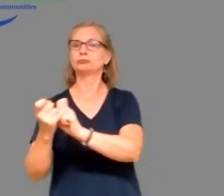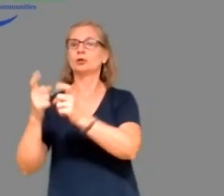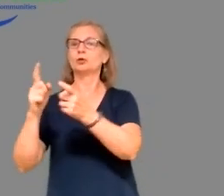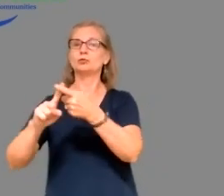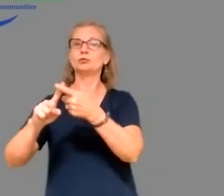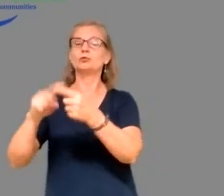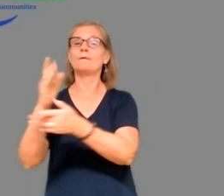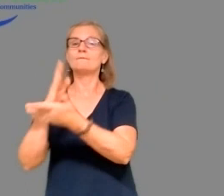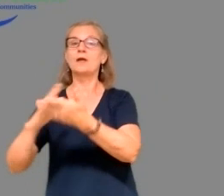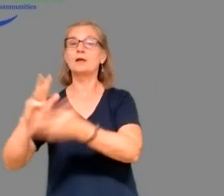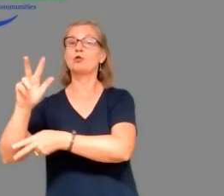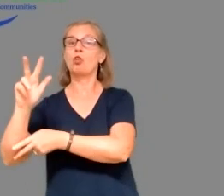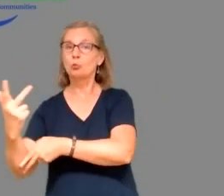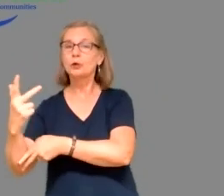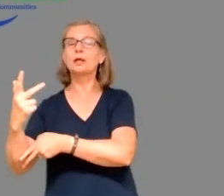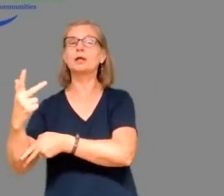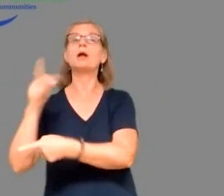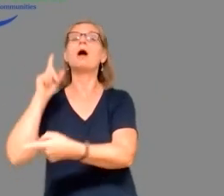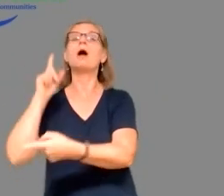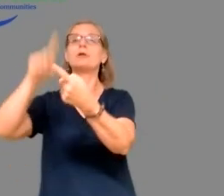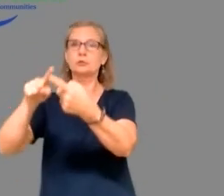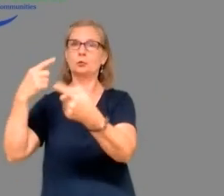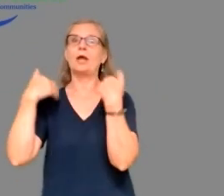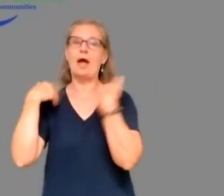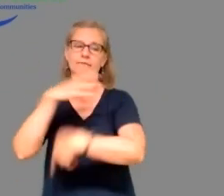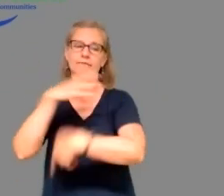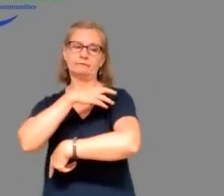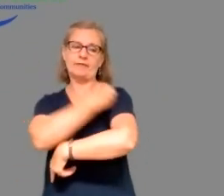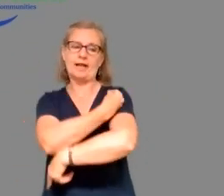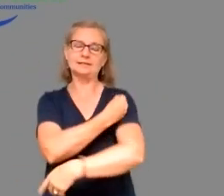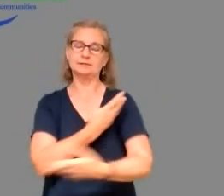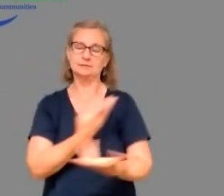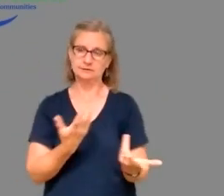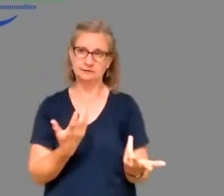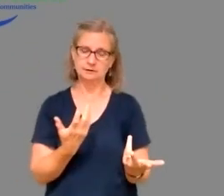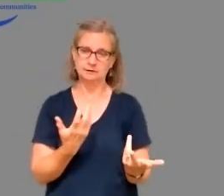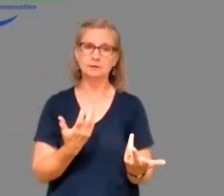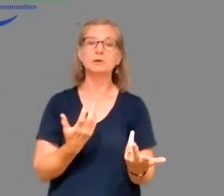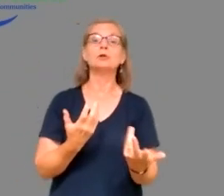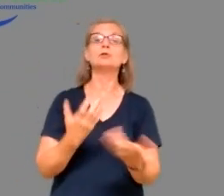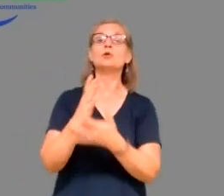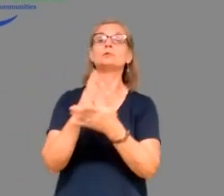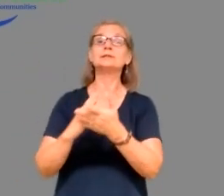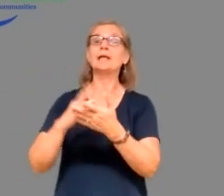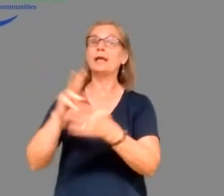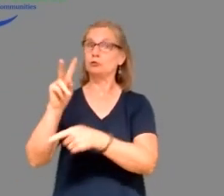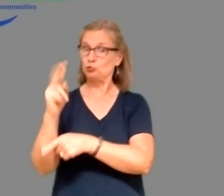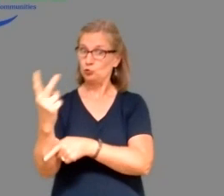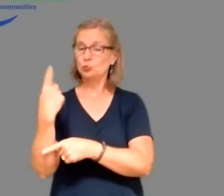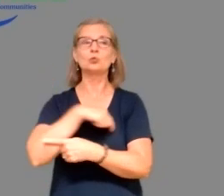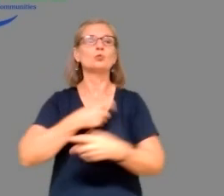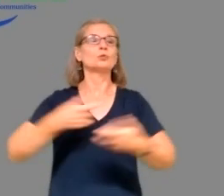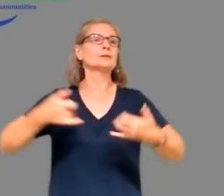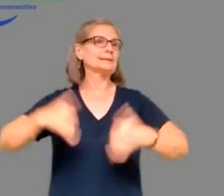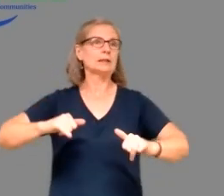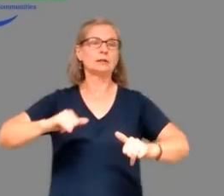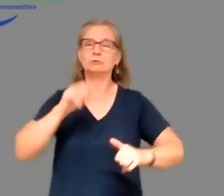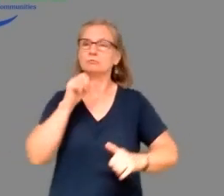right? So. Phase two, we're still waiting on what that guidance looks like and what the numbers can be in a